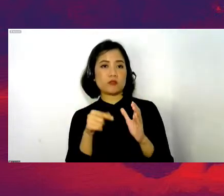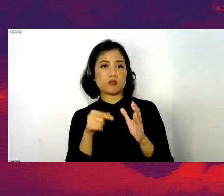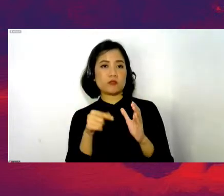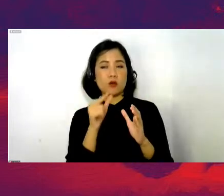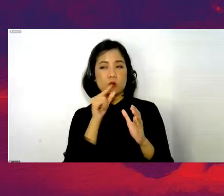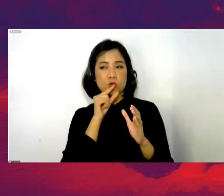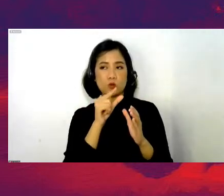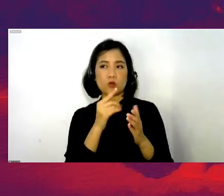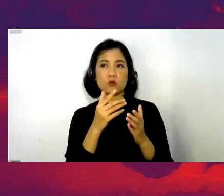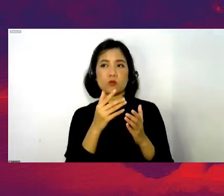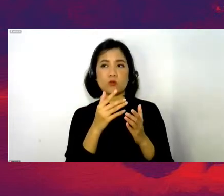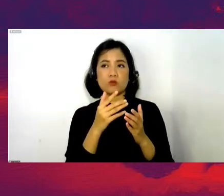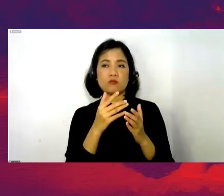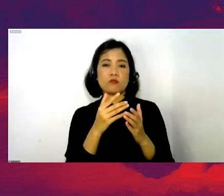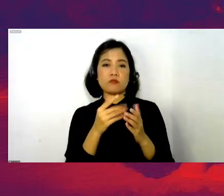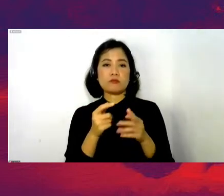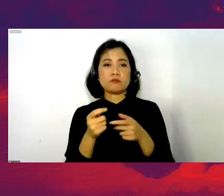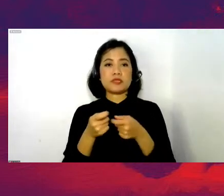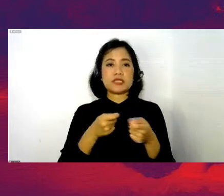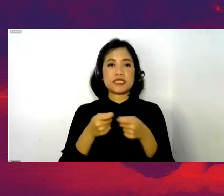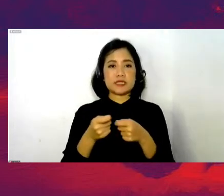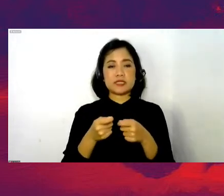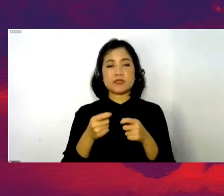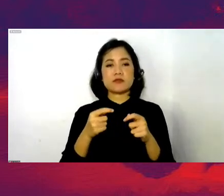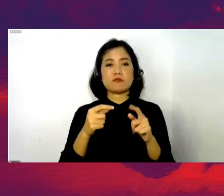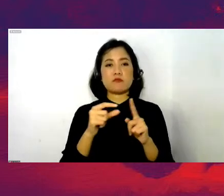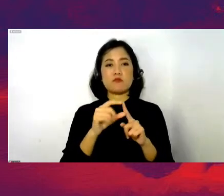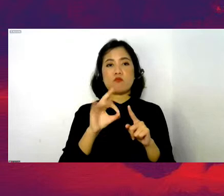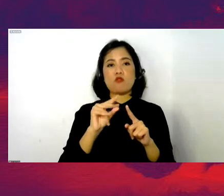many algorithms to improve the way how we